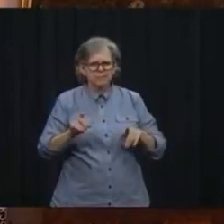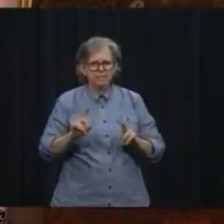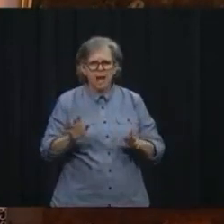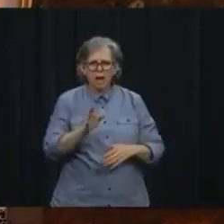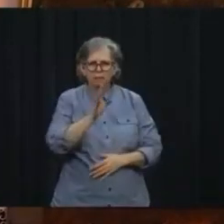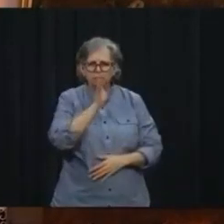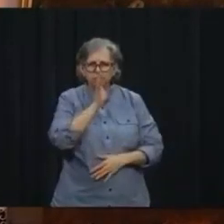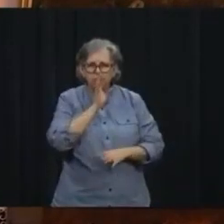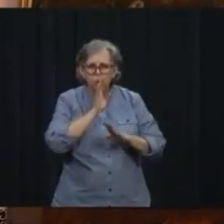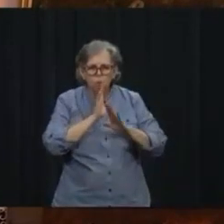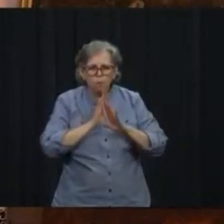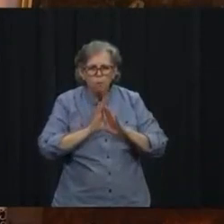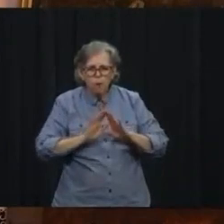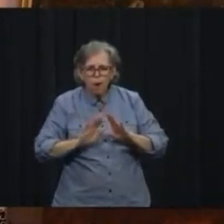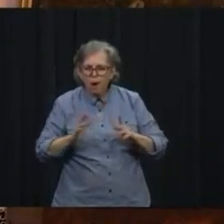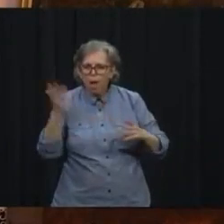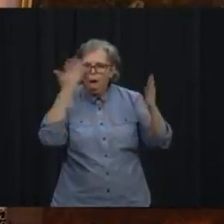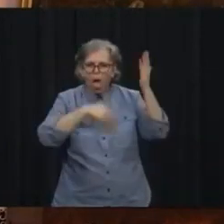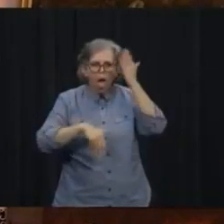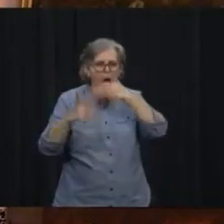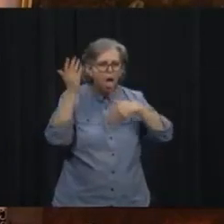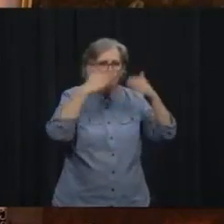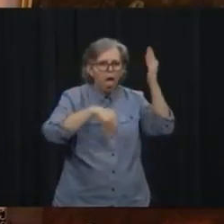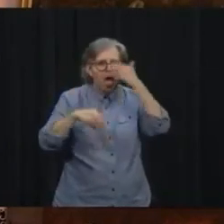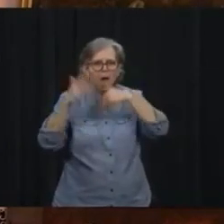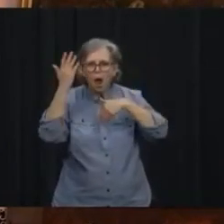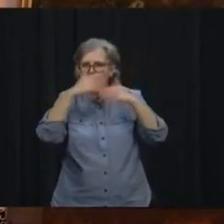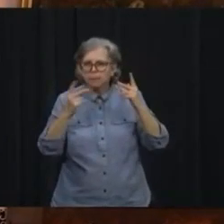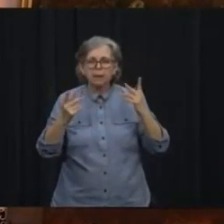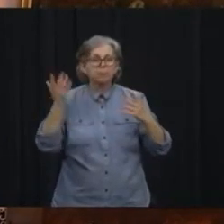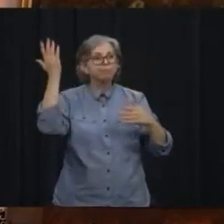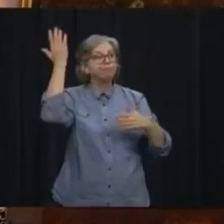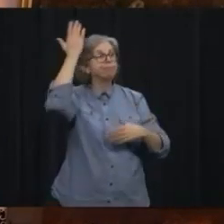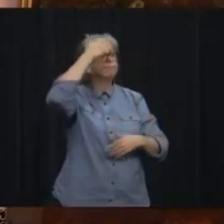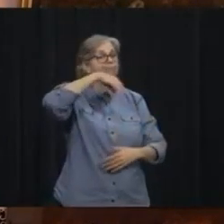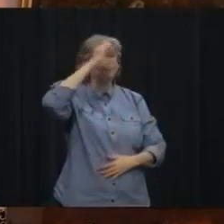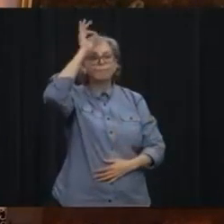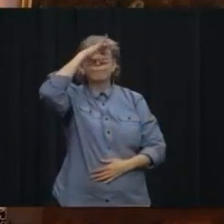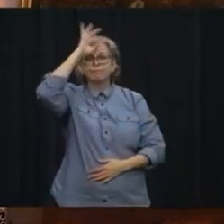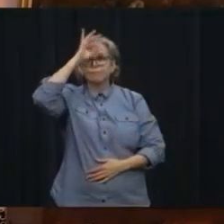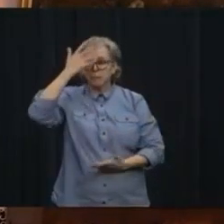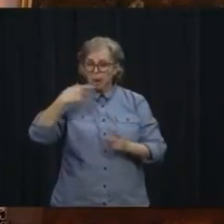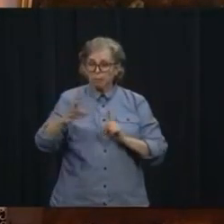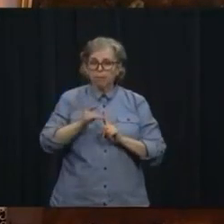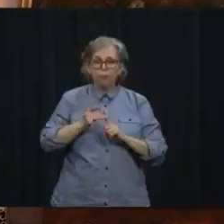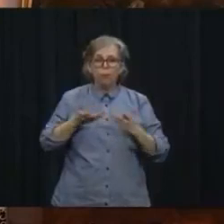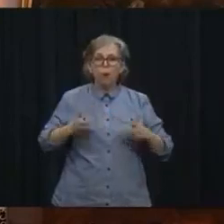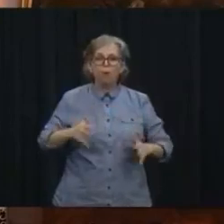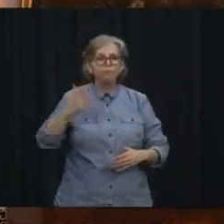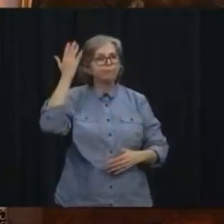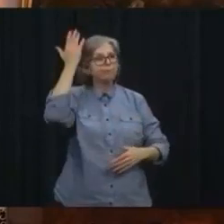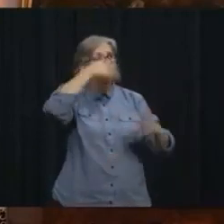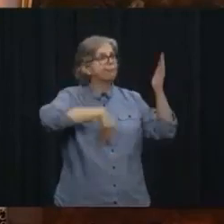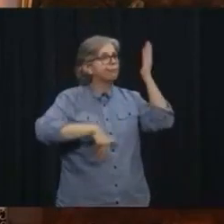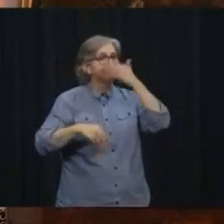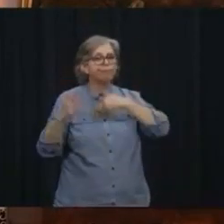to protect us? Everything to slow it down, everything to stop it from going from one person to